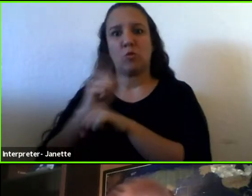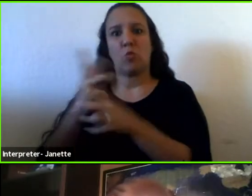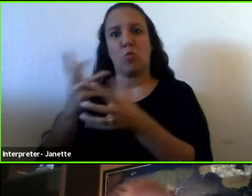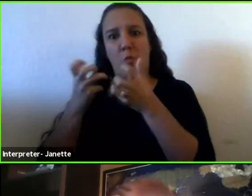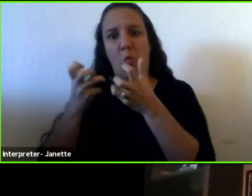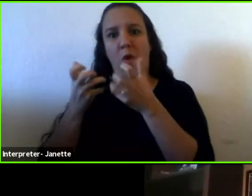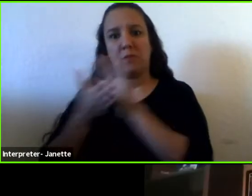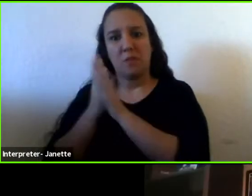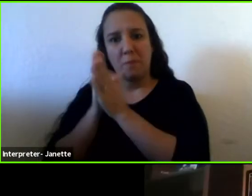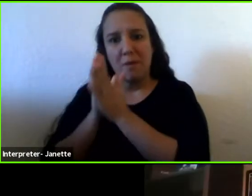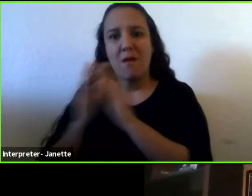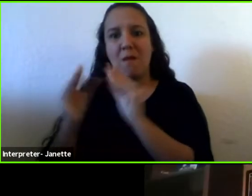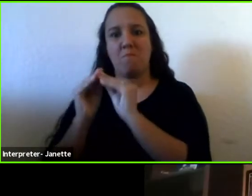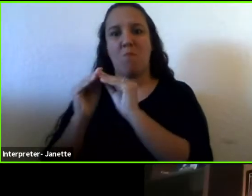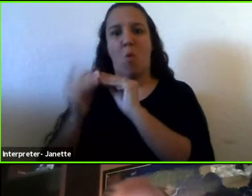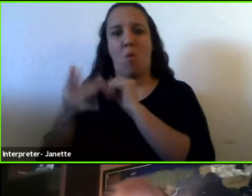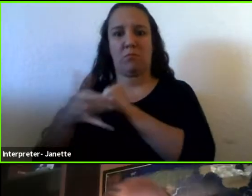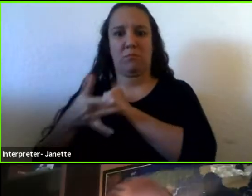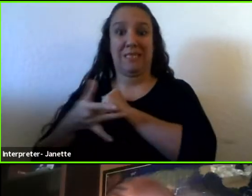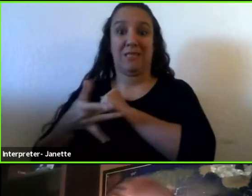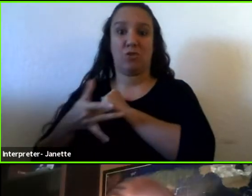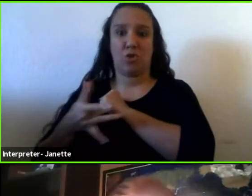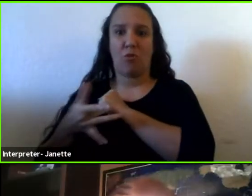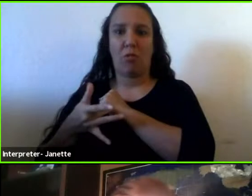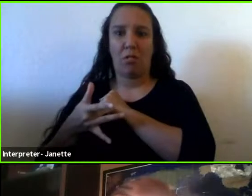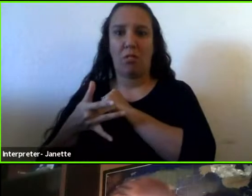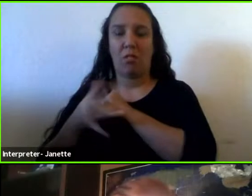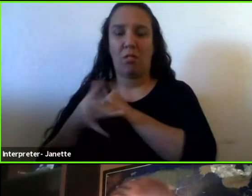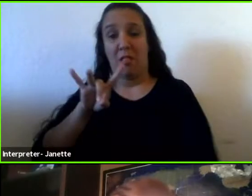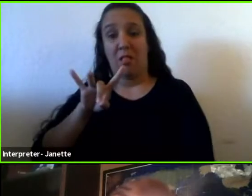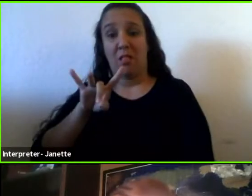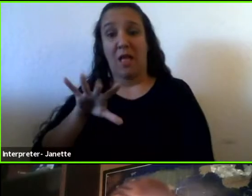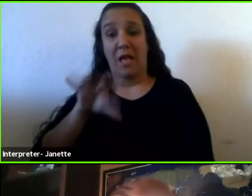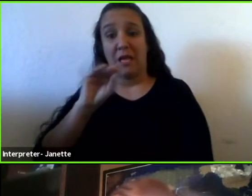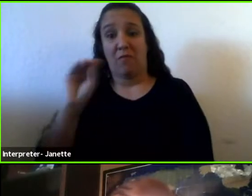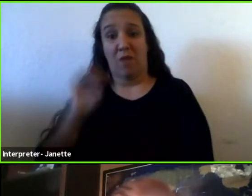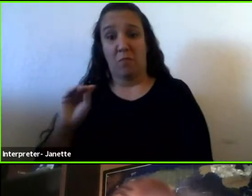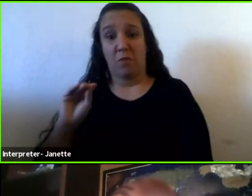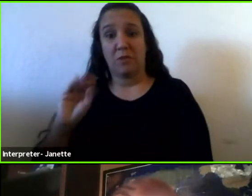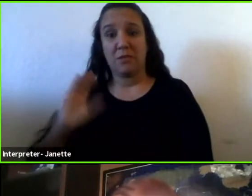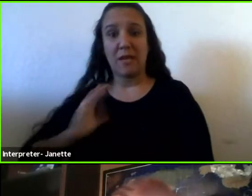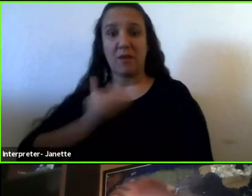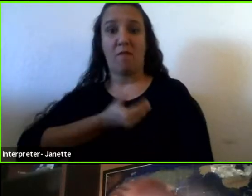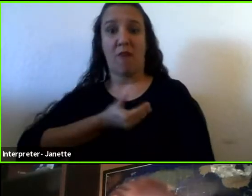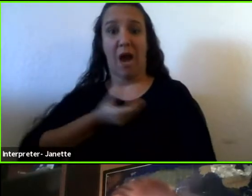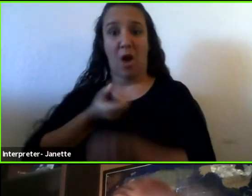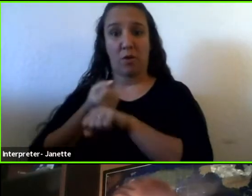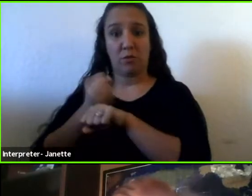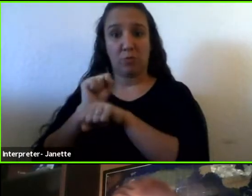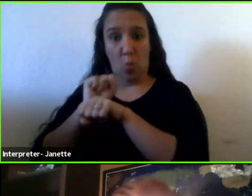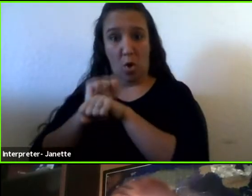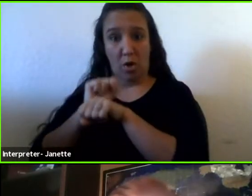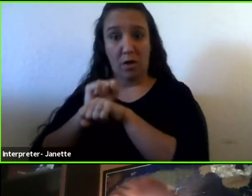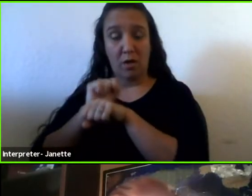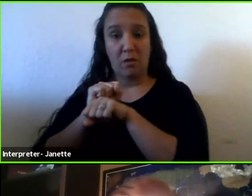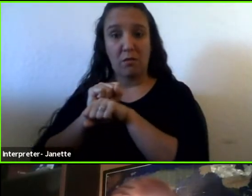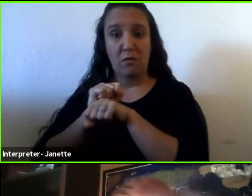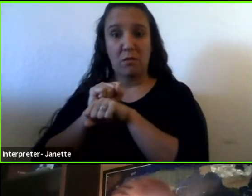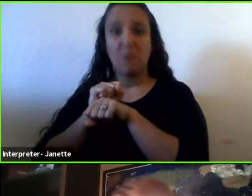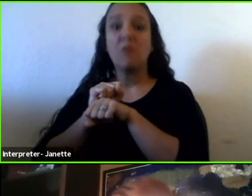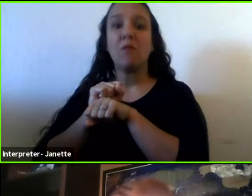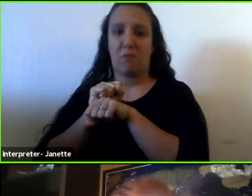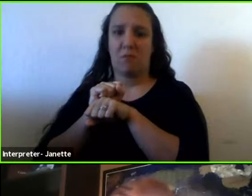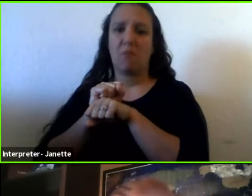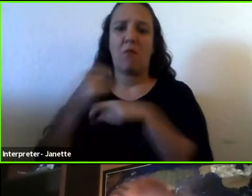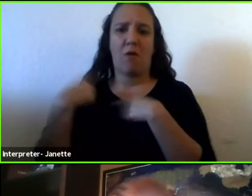digital. 85% of our workforce, other than our branch offices, is remote and